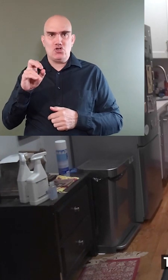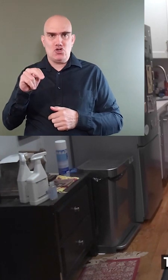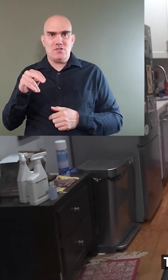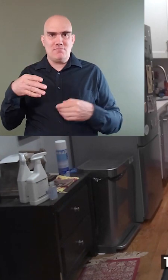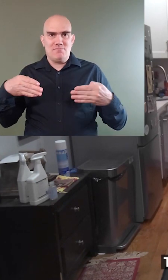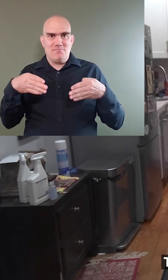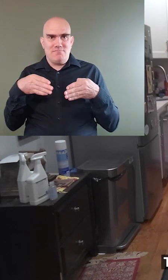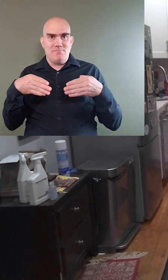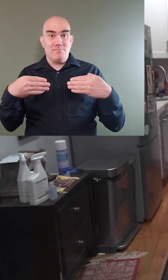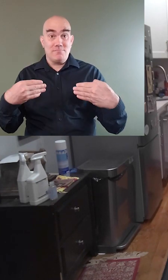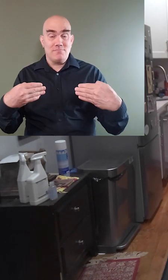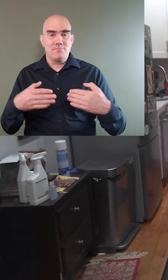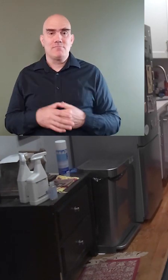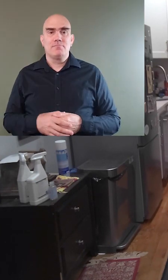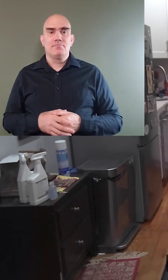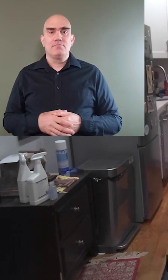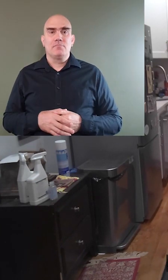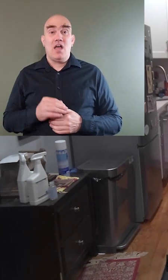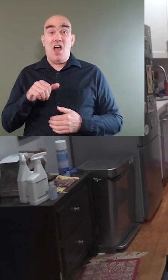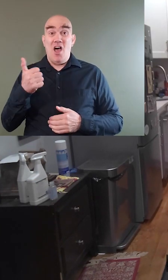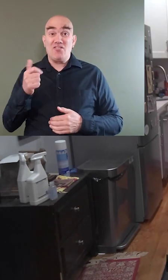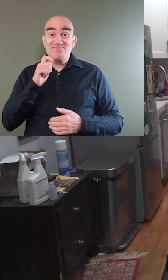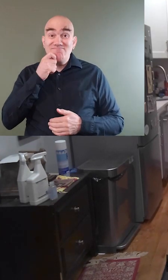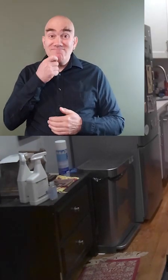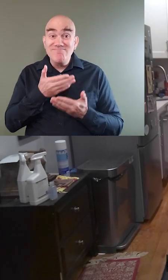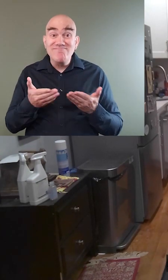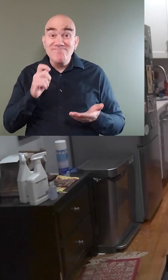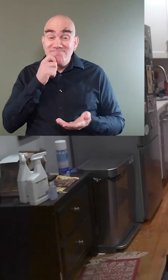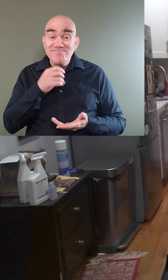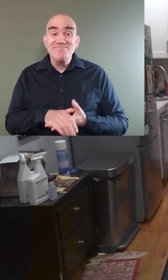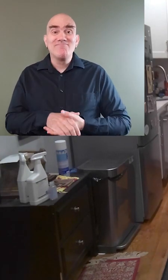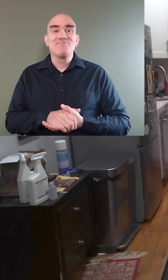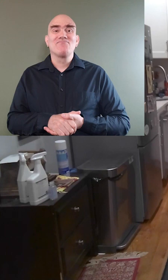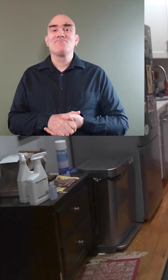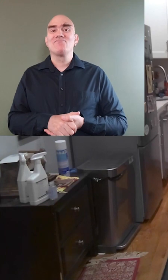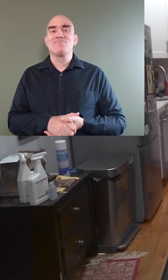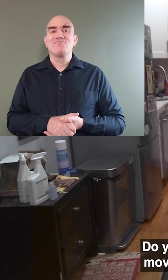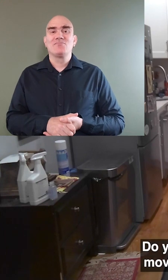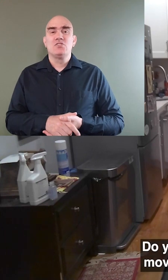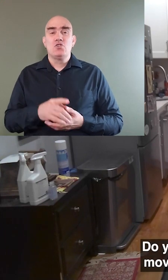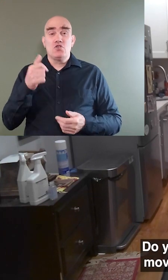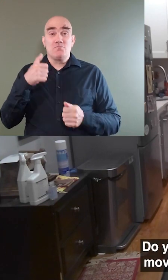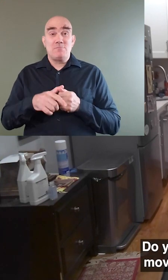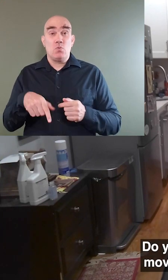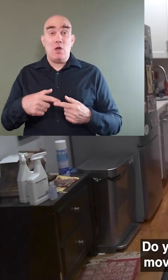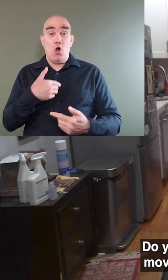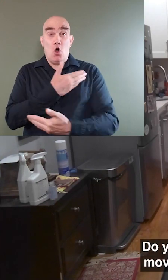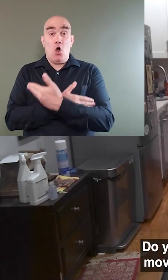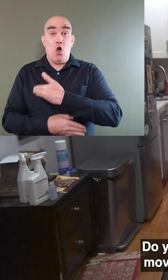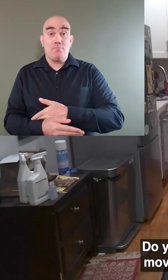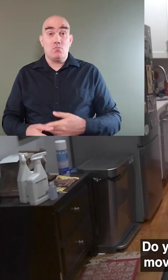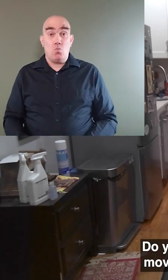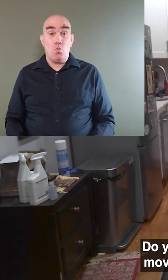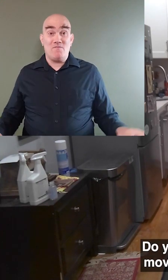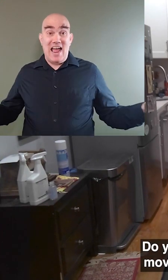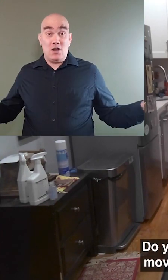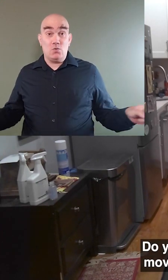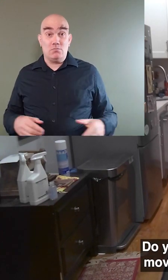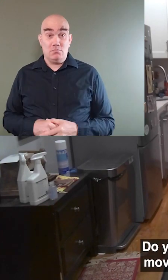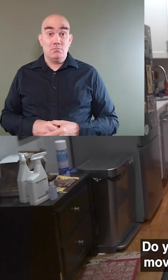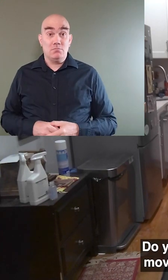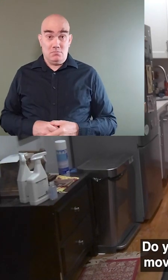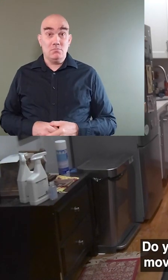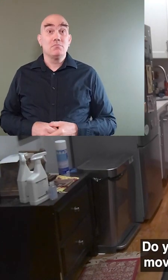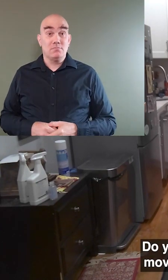be adduction. And another nifty thing, do you remember when we were moving our arms out